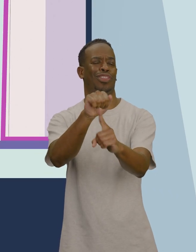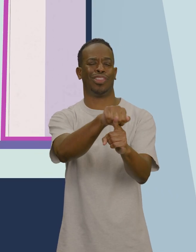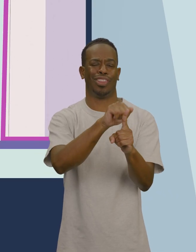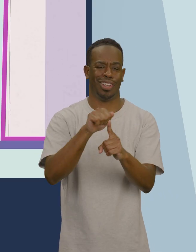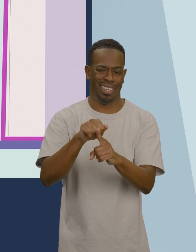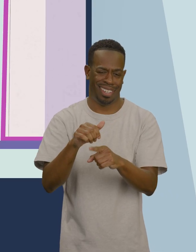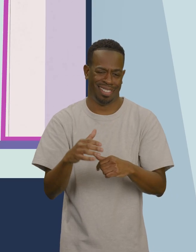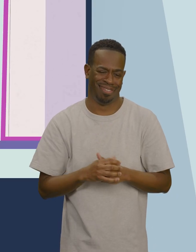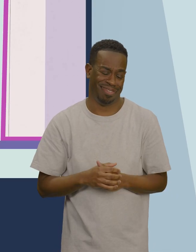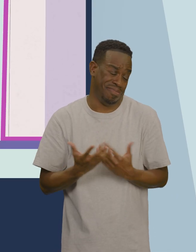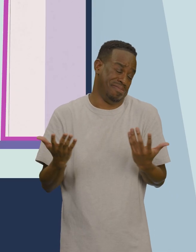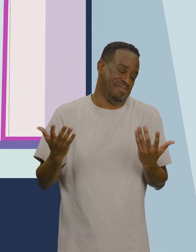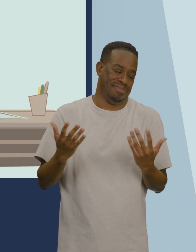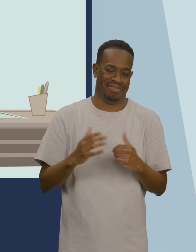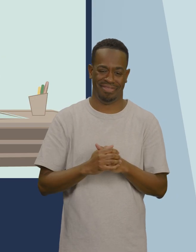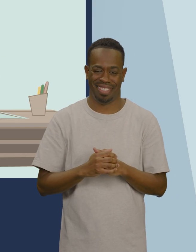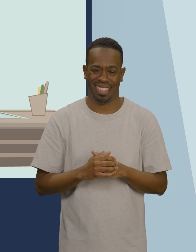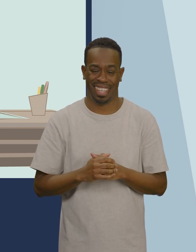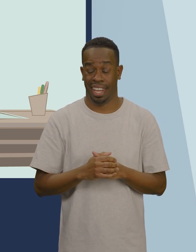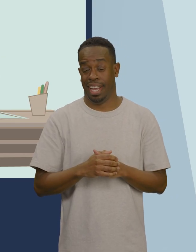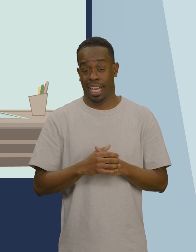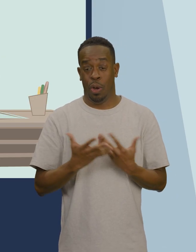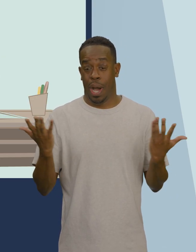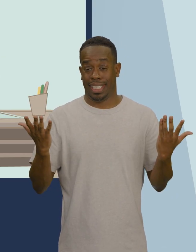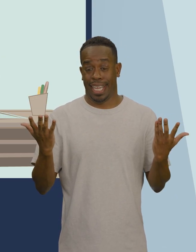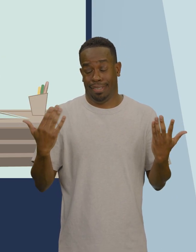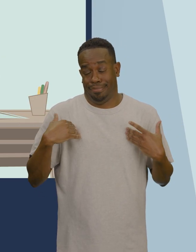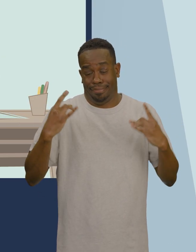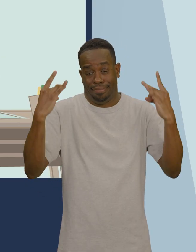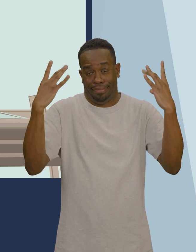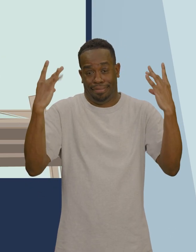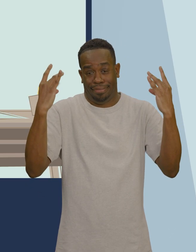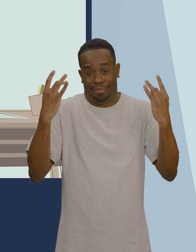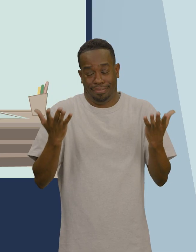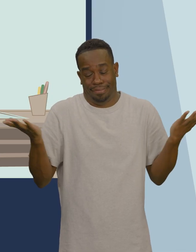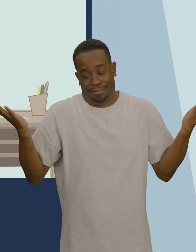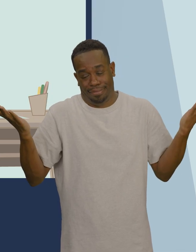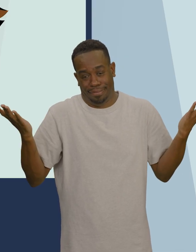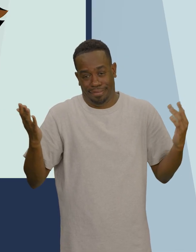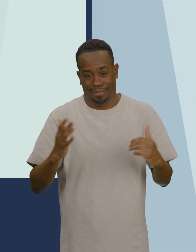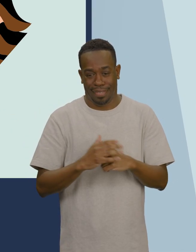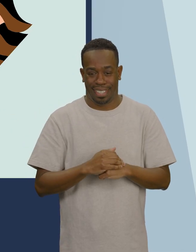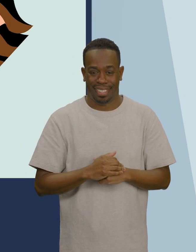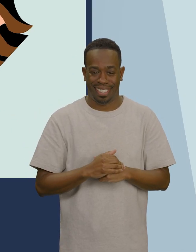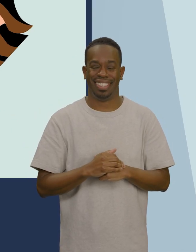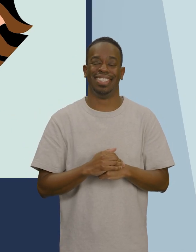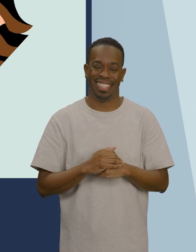I thought it was a very creative practical joke. What can I say? I'm an artist, man.